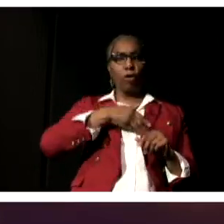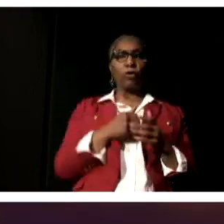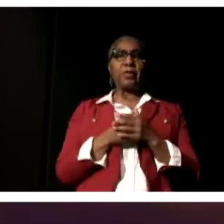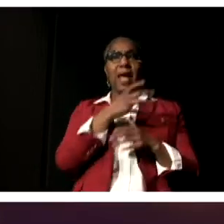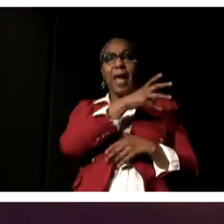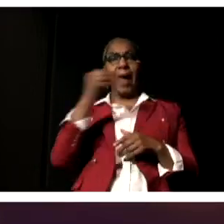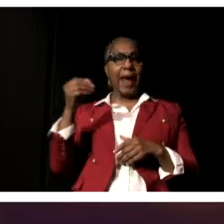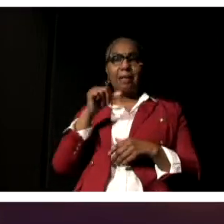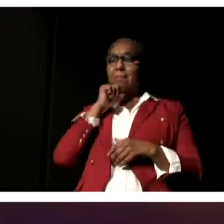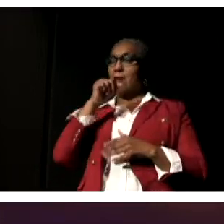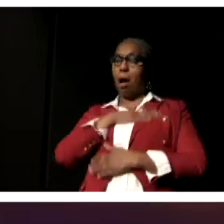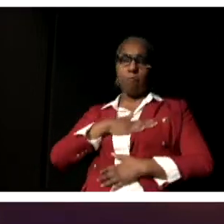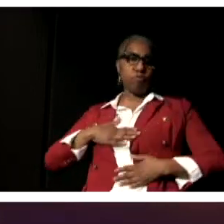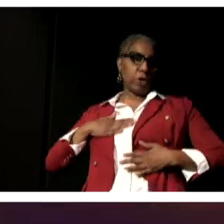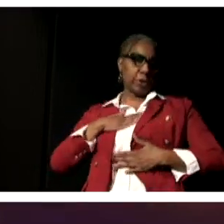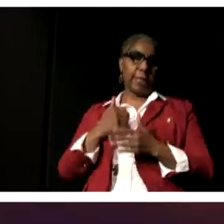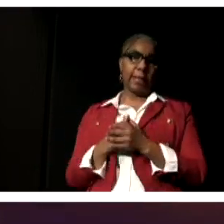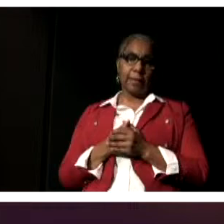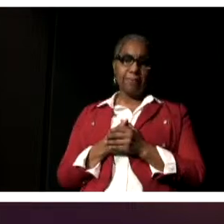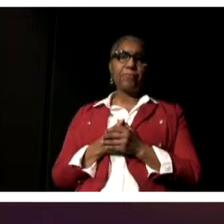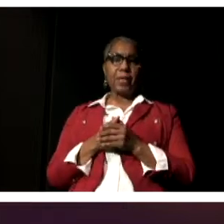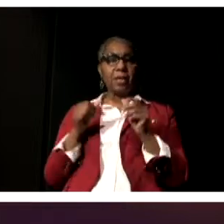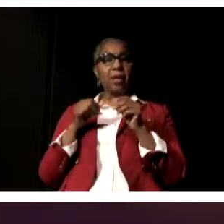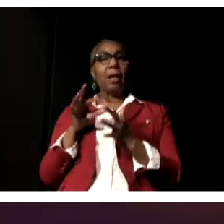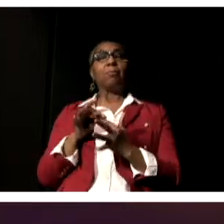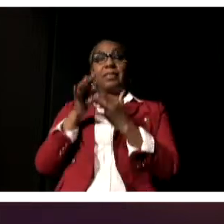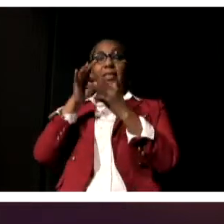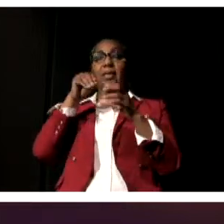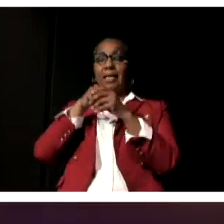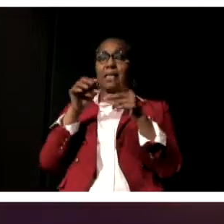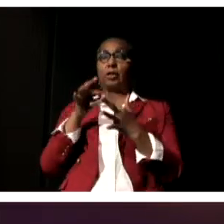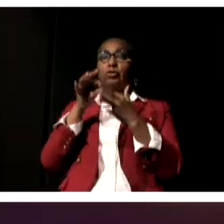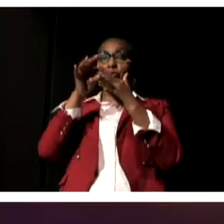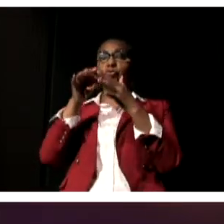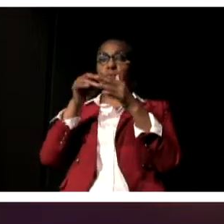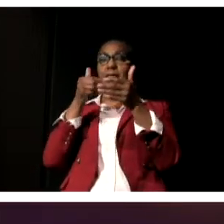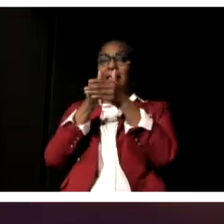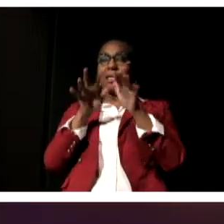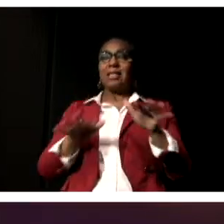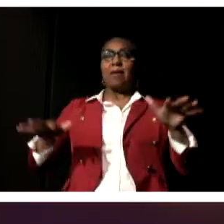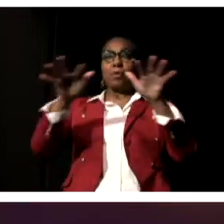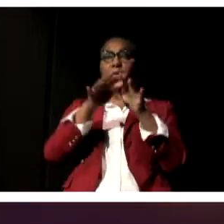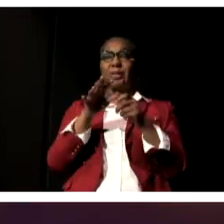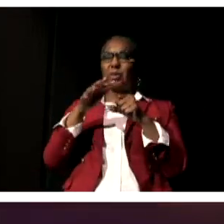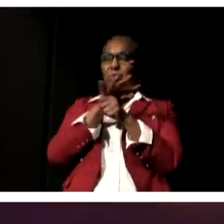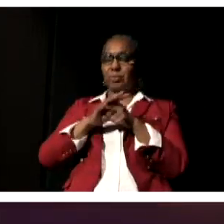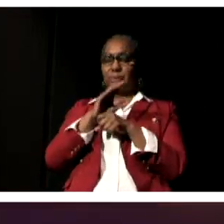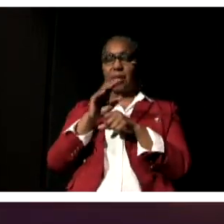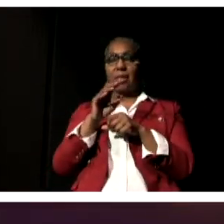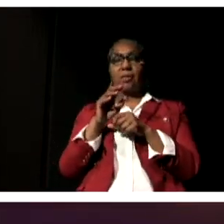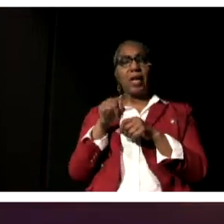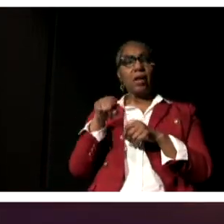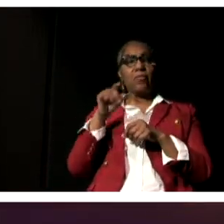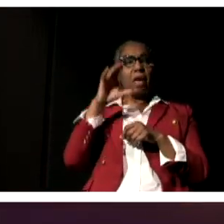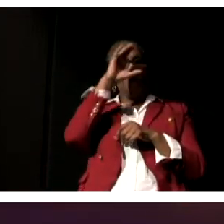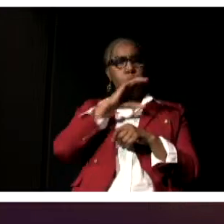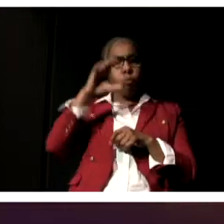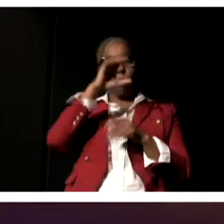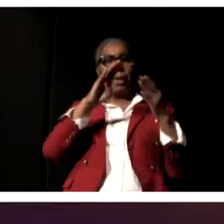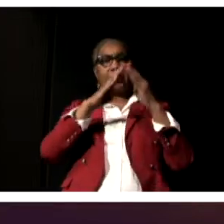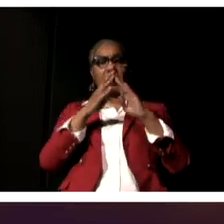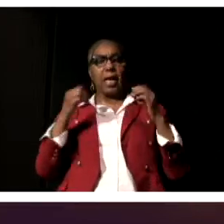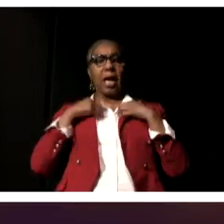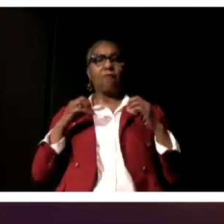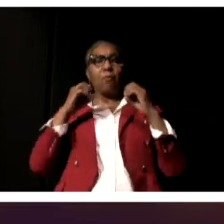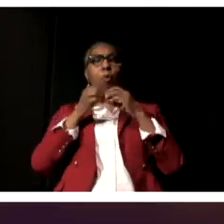and underappreciated, particularly in certain neighborhoods. Those that are in search of a city that has more